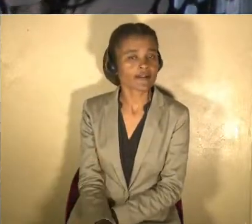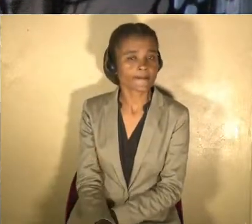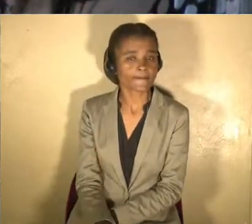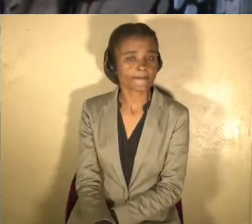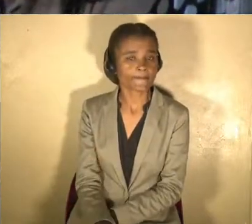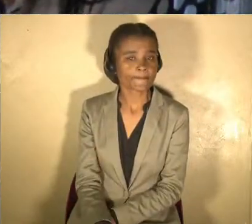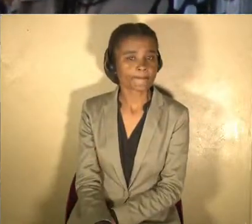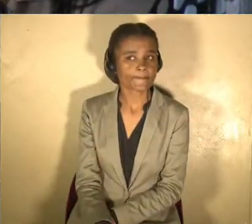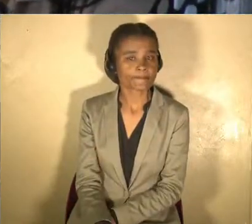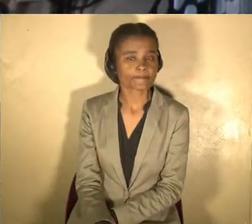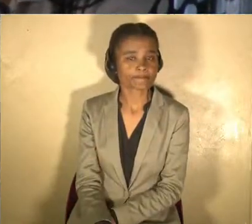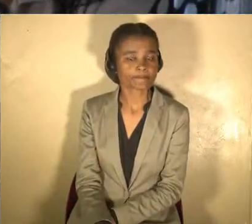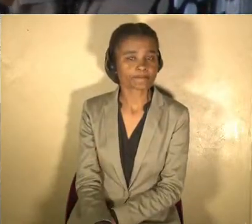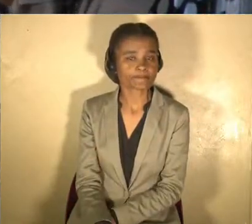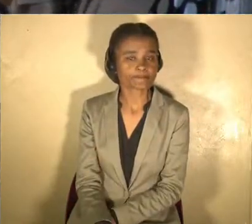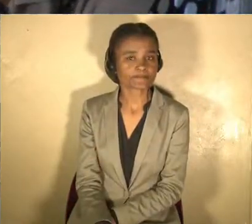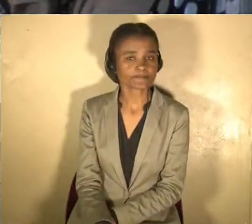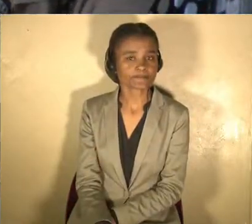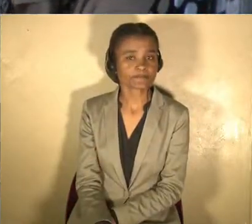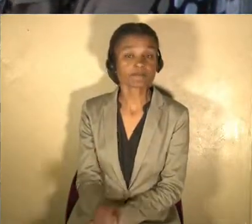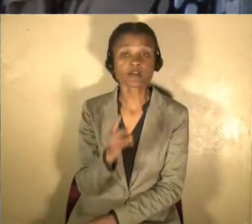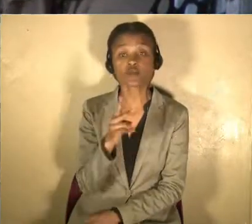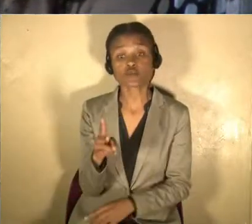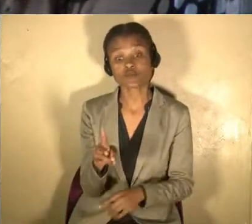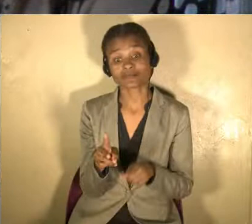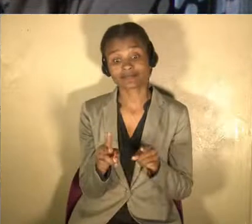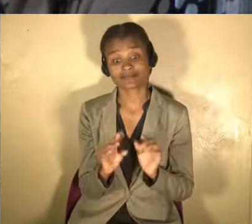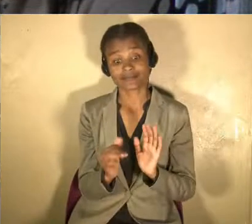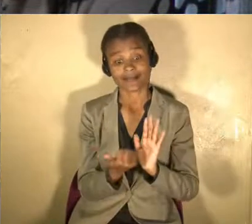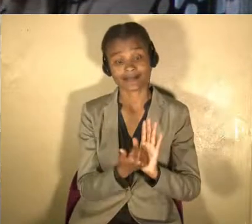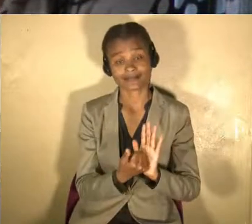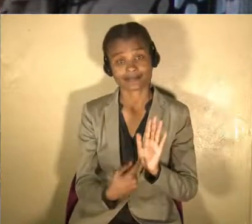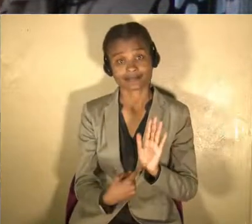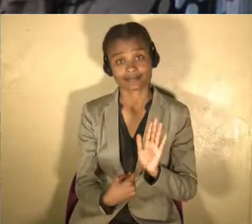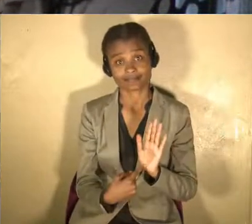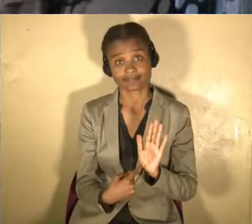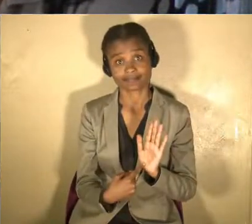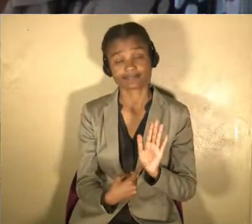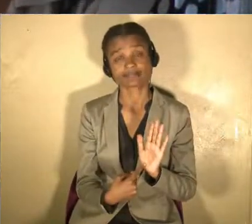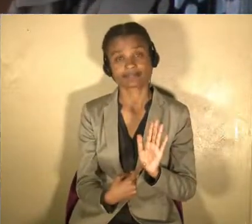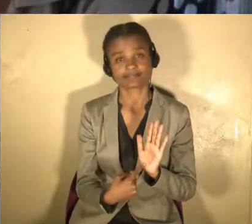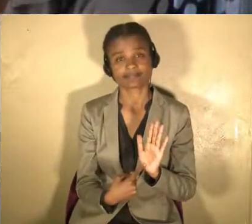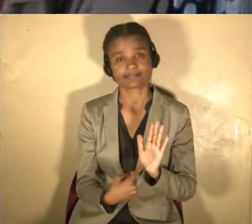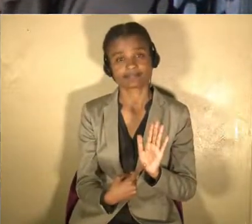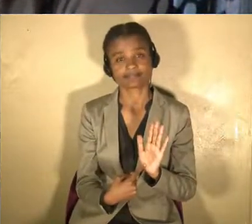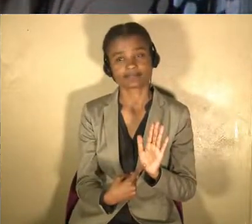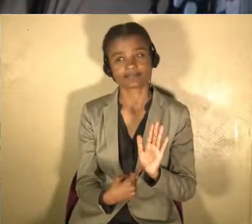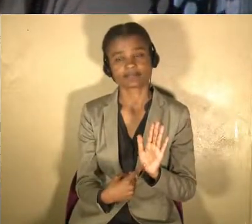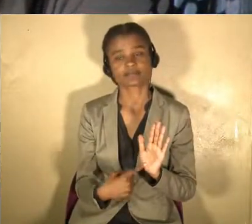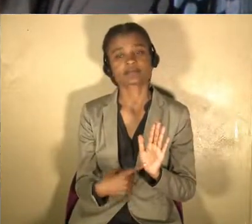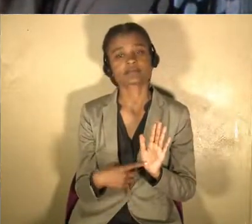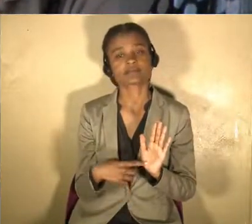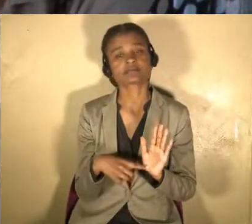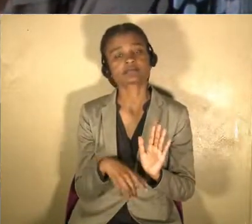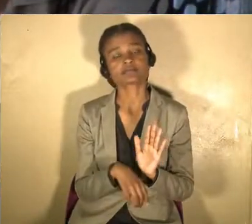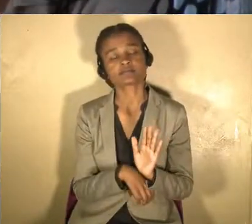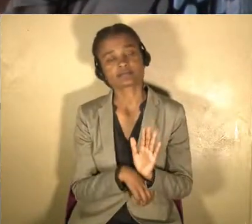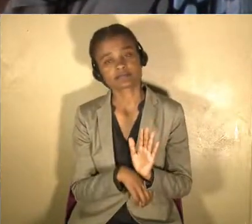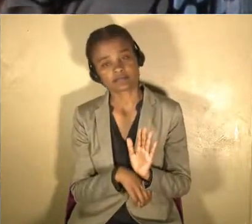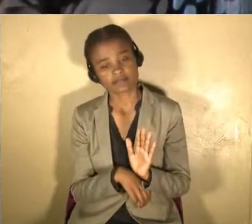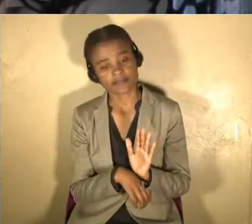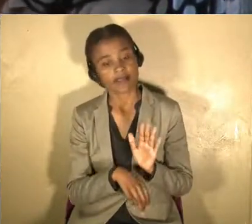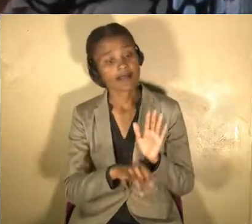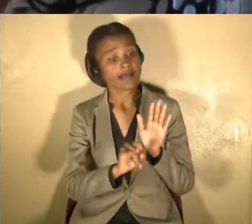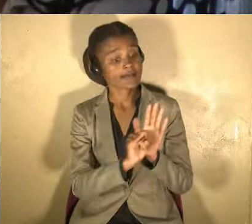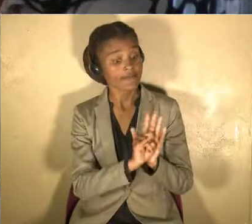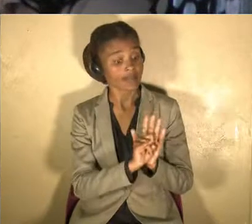based on the provisions of the Children's Act, then Children's Act identify ngwana until